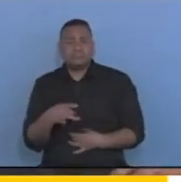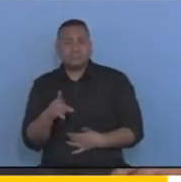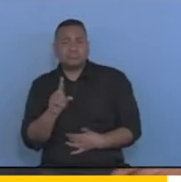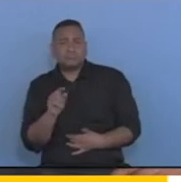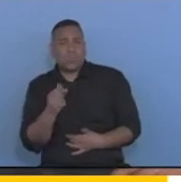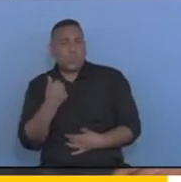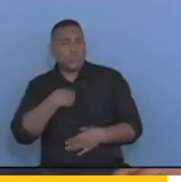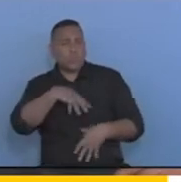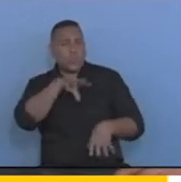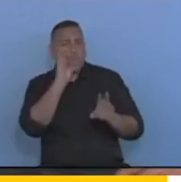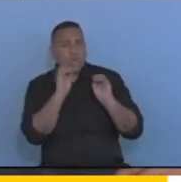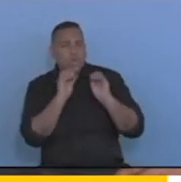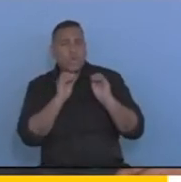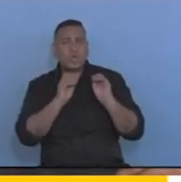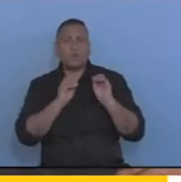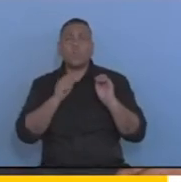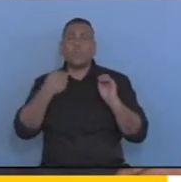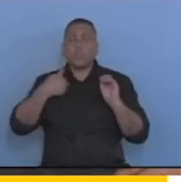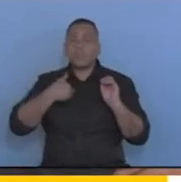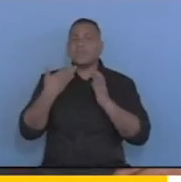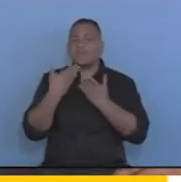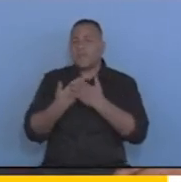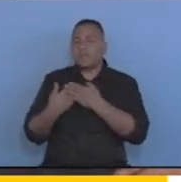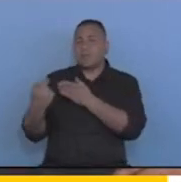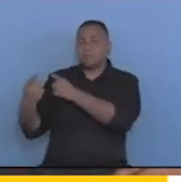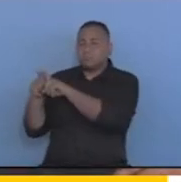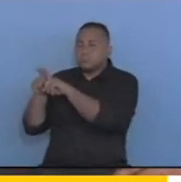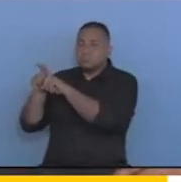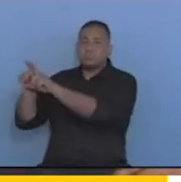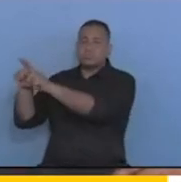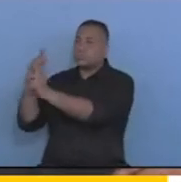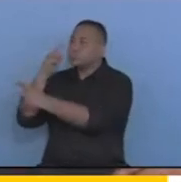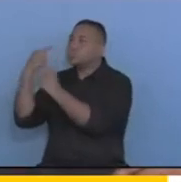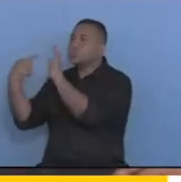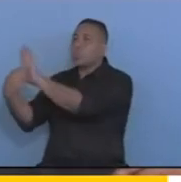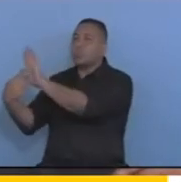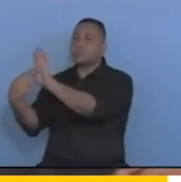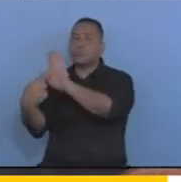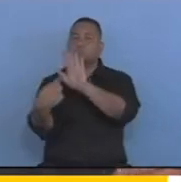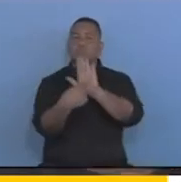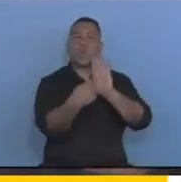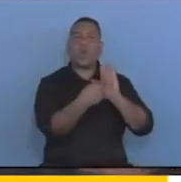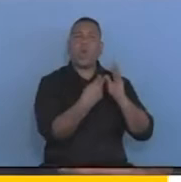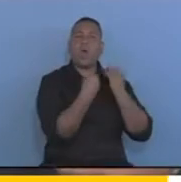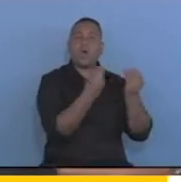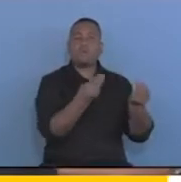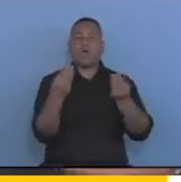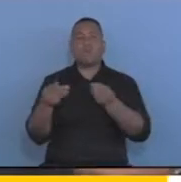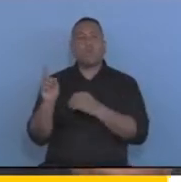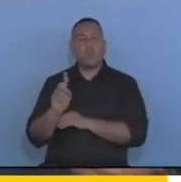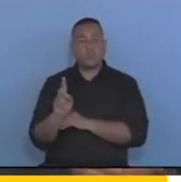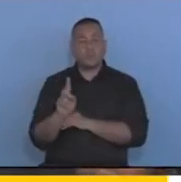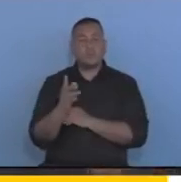take them around so they can see the full scope of programs we're offering. And then sometimes the decision changes, sometimes it's